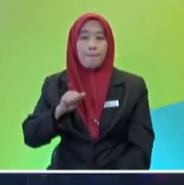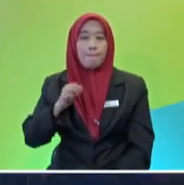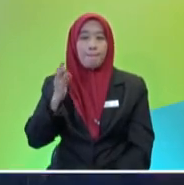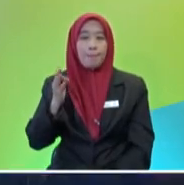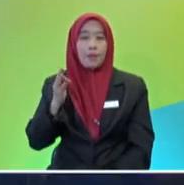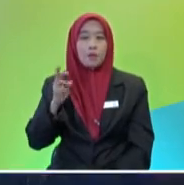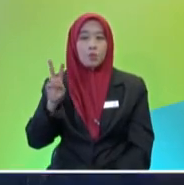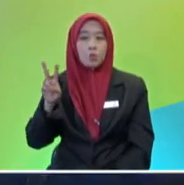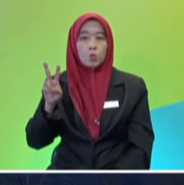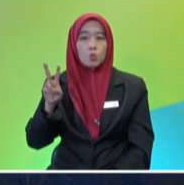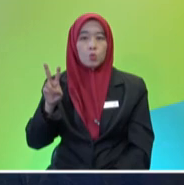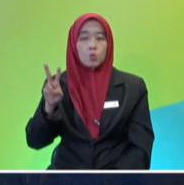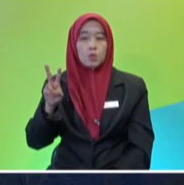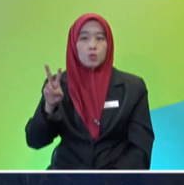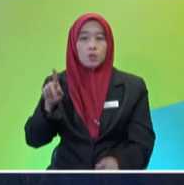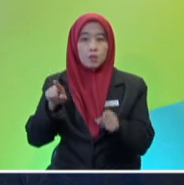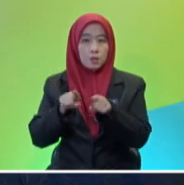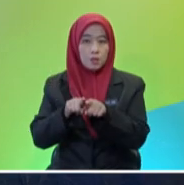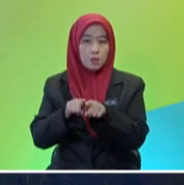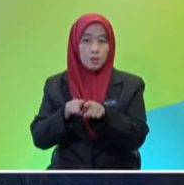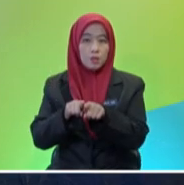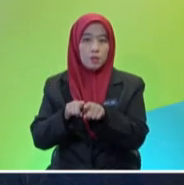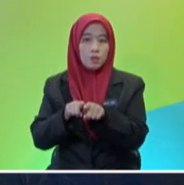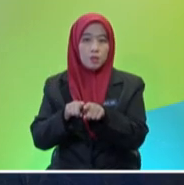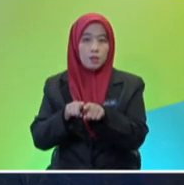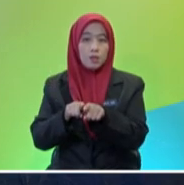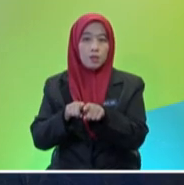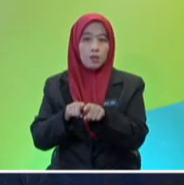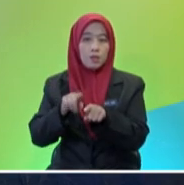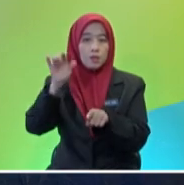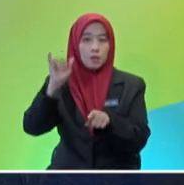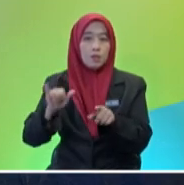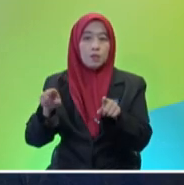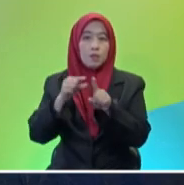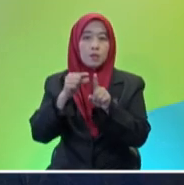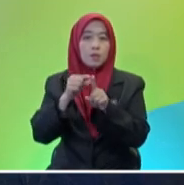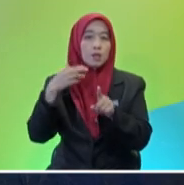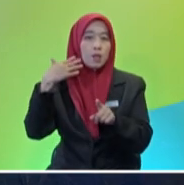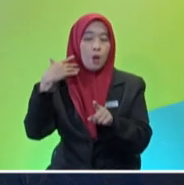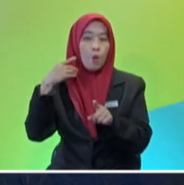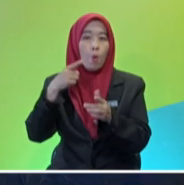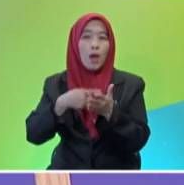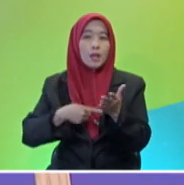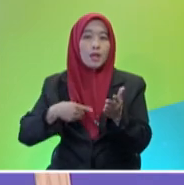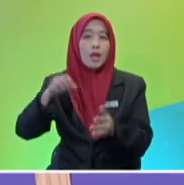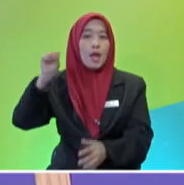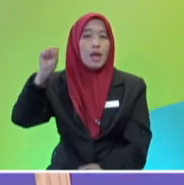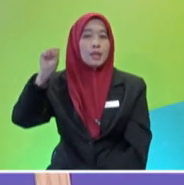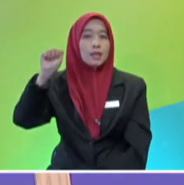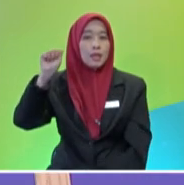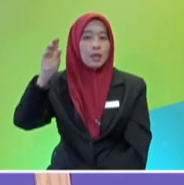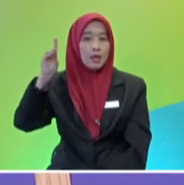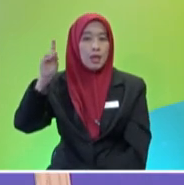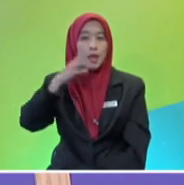have two same sounds for two words. Same sounds for two words. What words are there? Are they sad